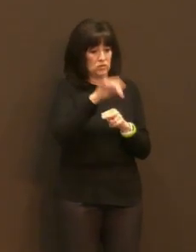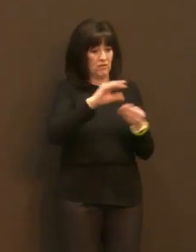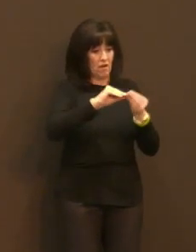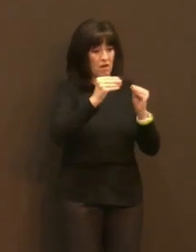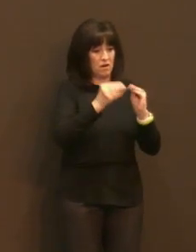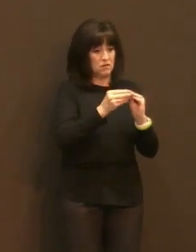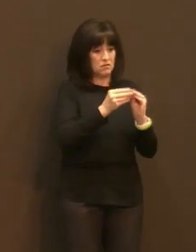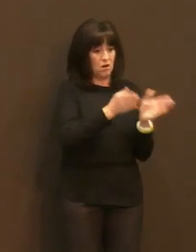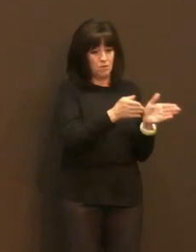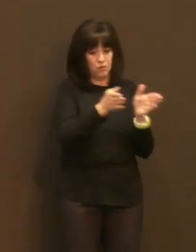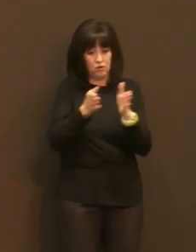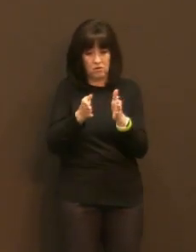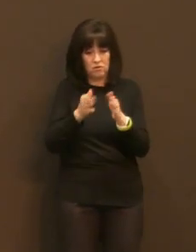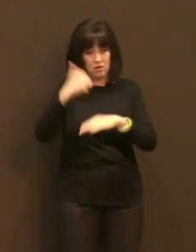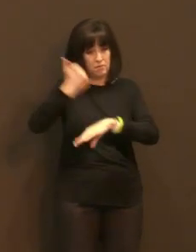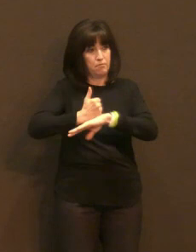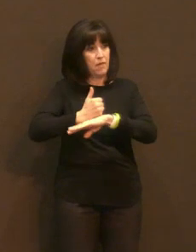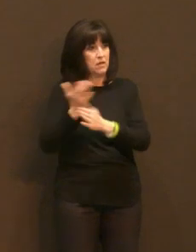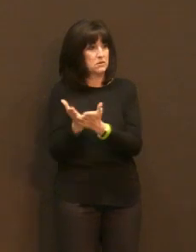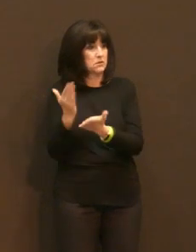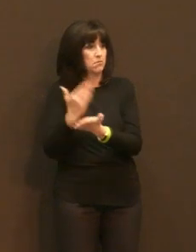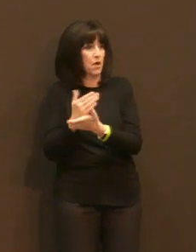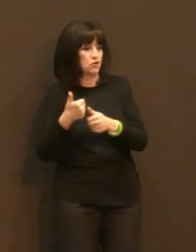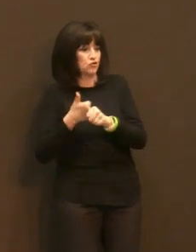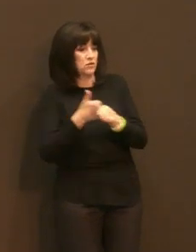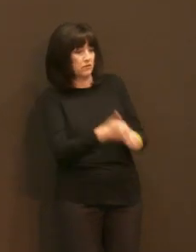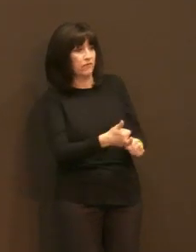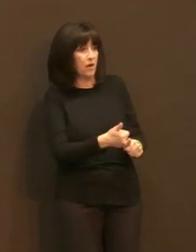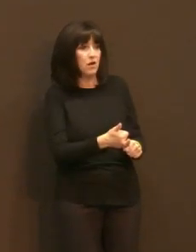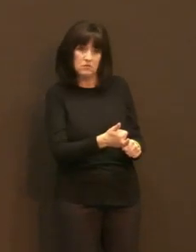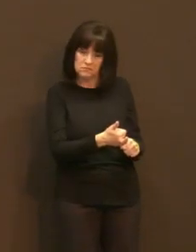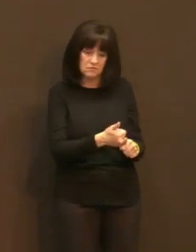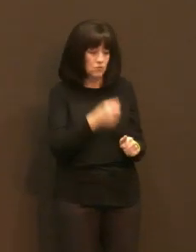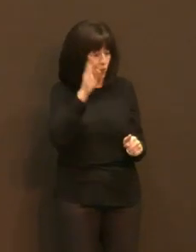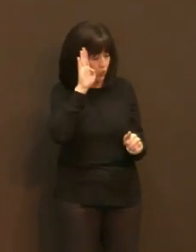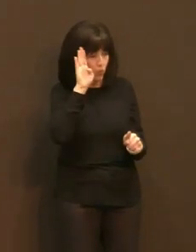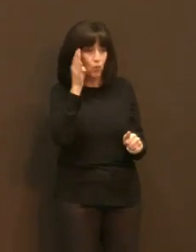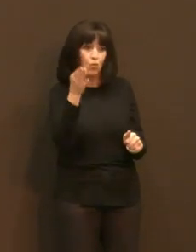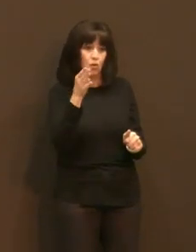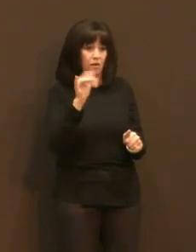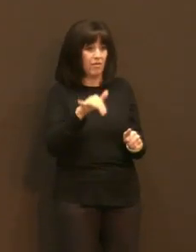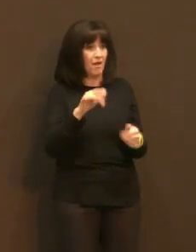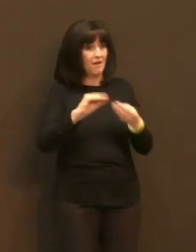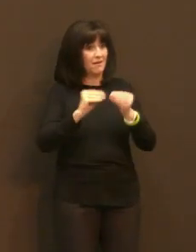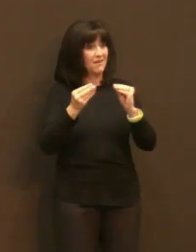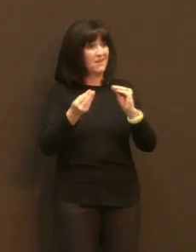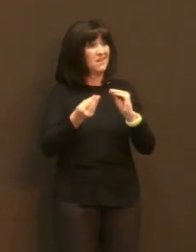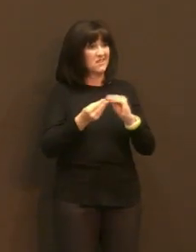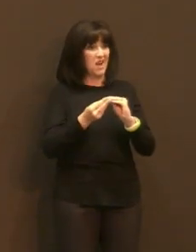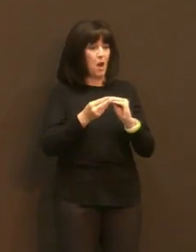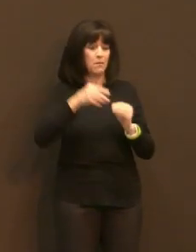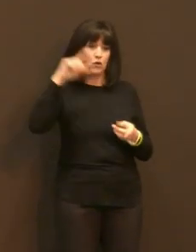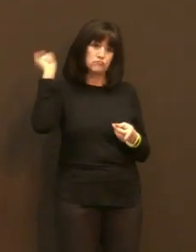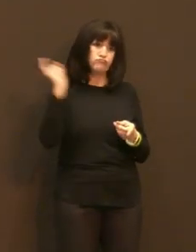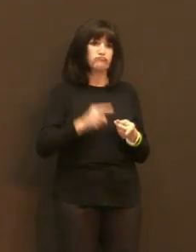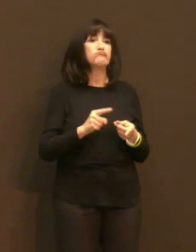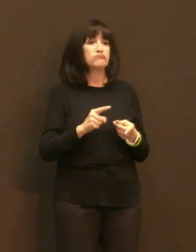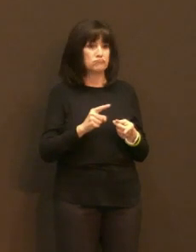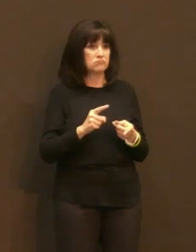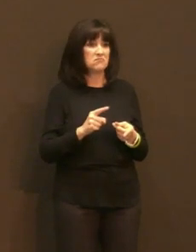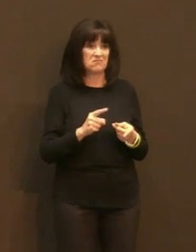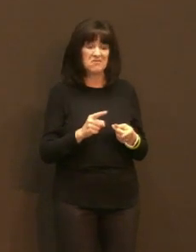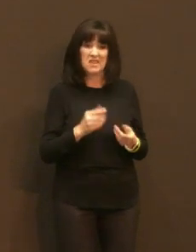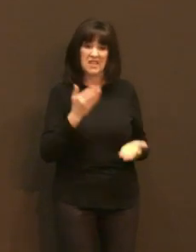on? It's going to be significantly less, that maybe as much as $1